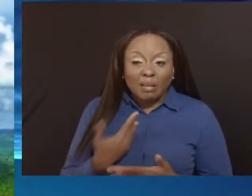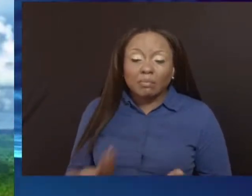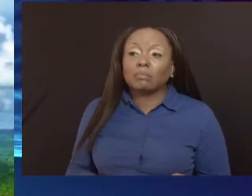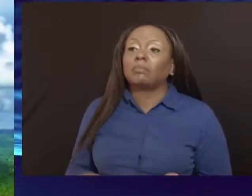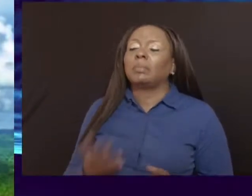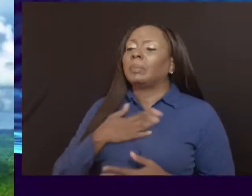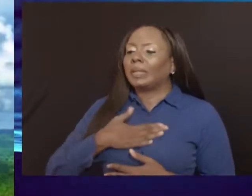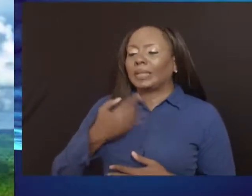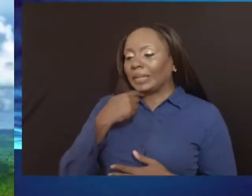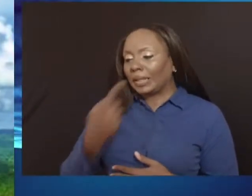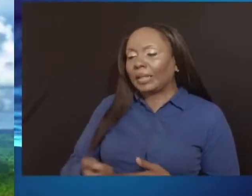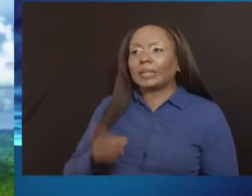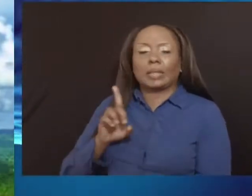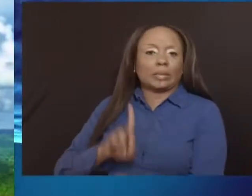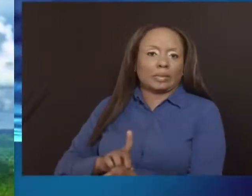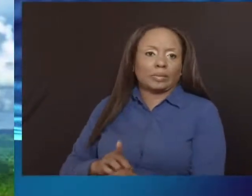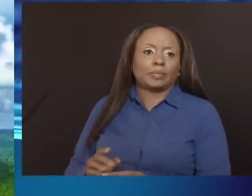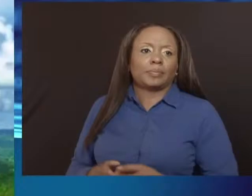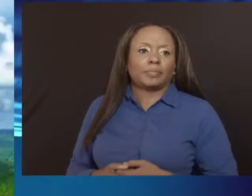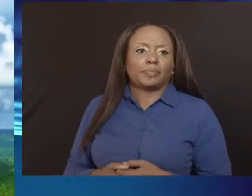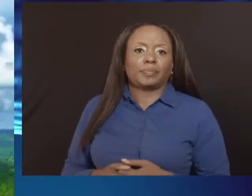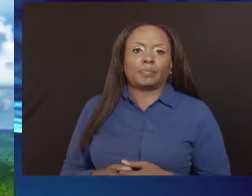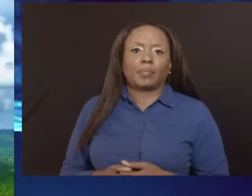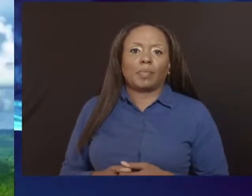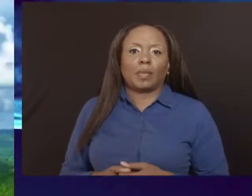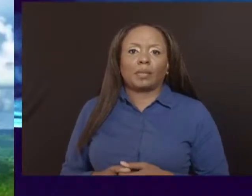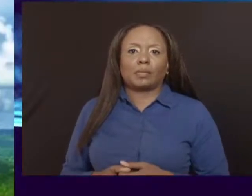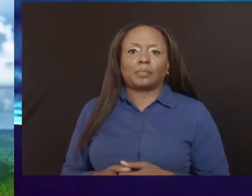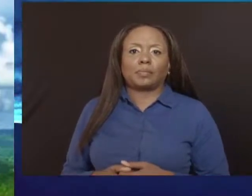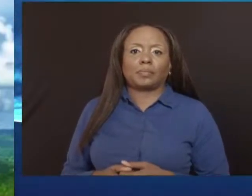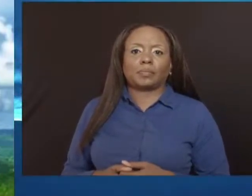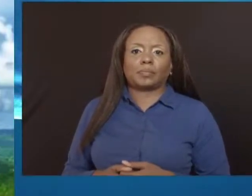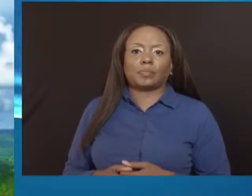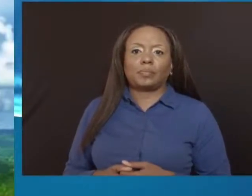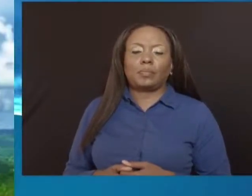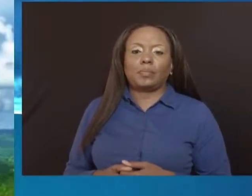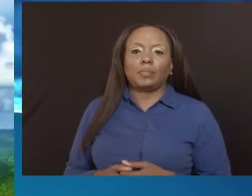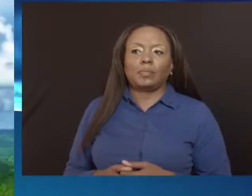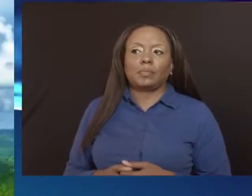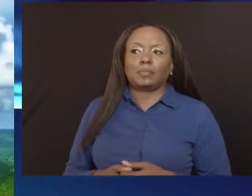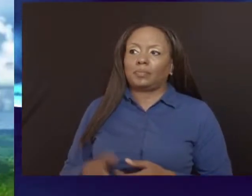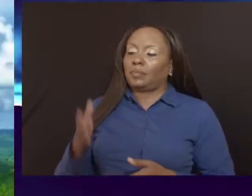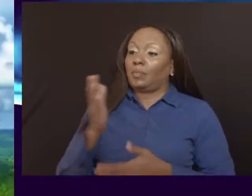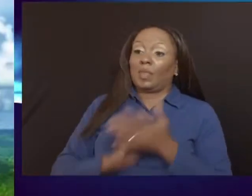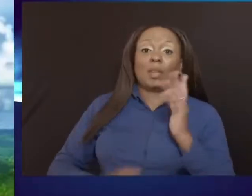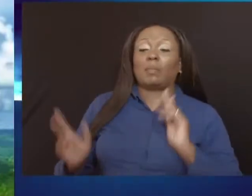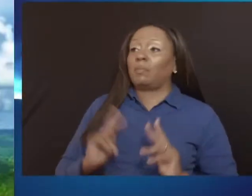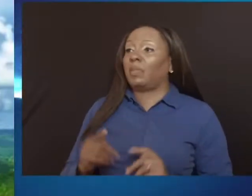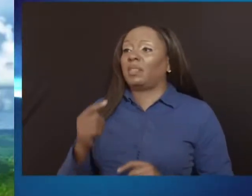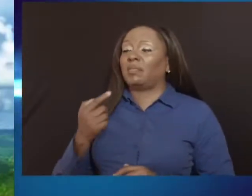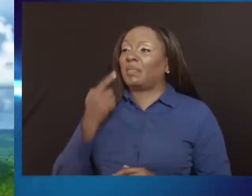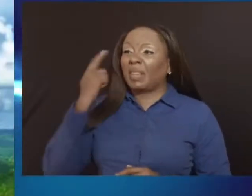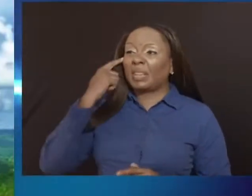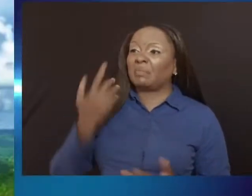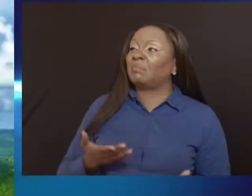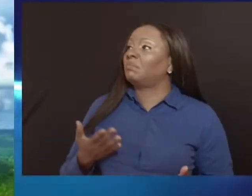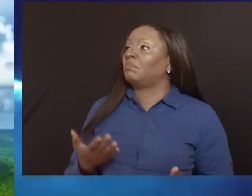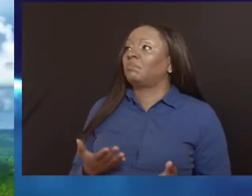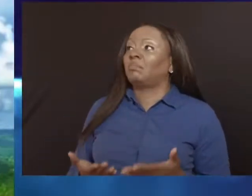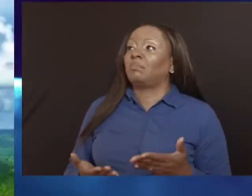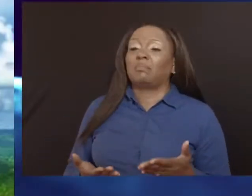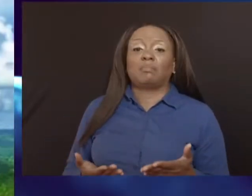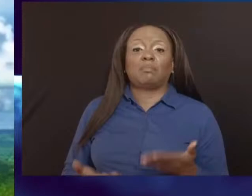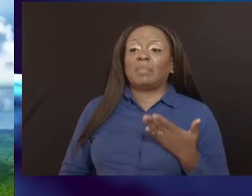quite clearly. There are some persons we know in community that may not identify themselves as being a hypertensive or diabetic